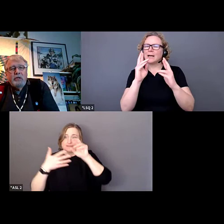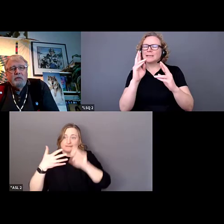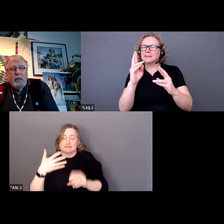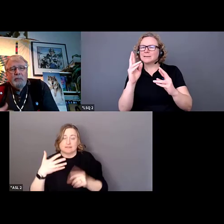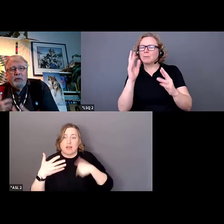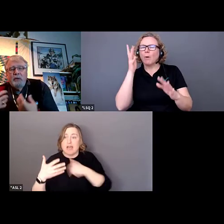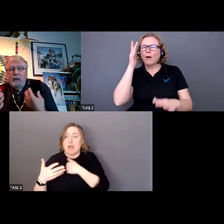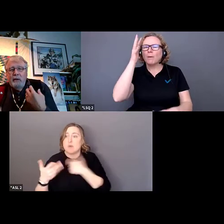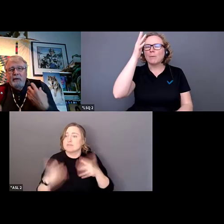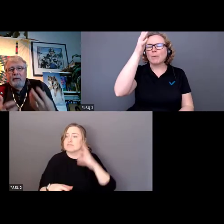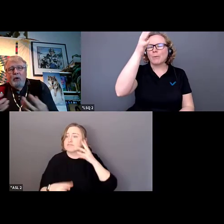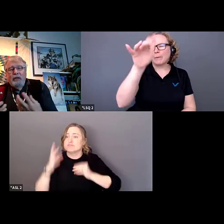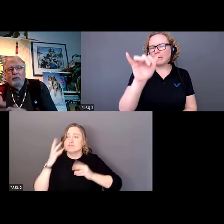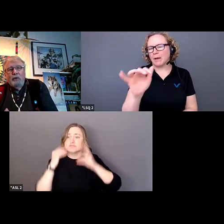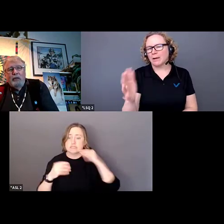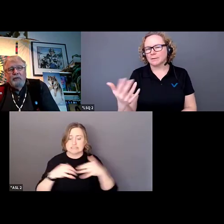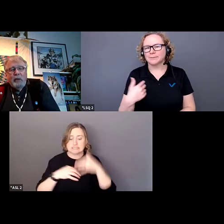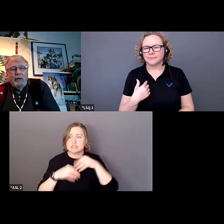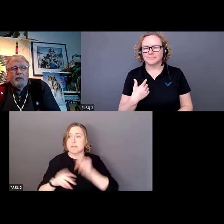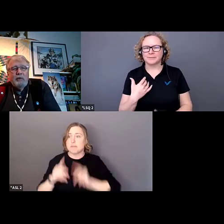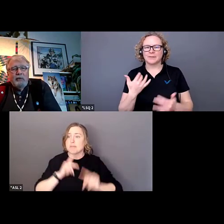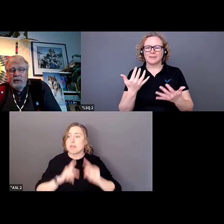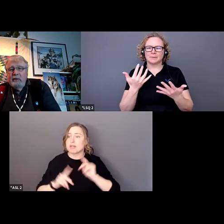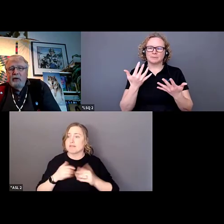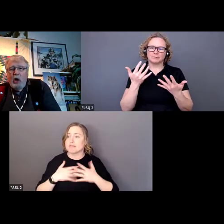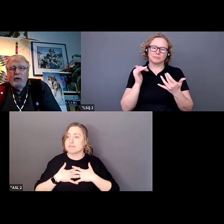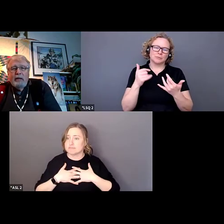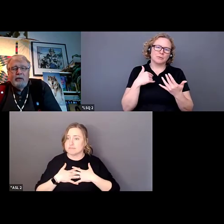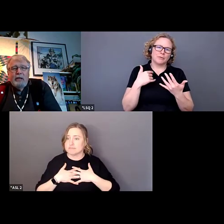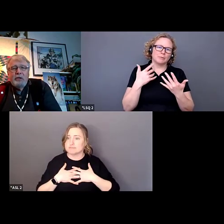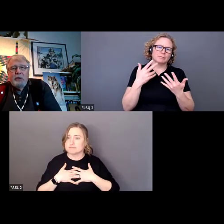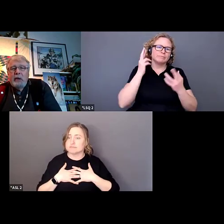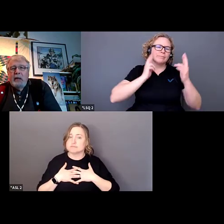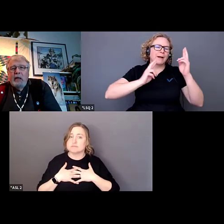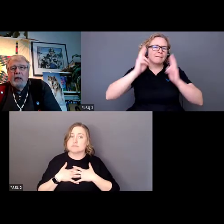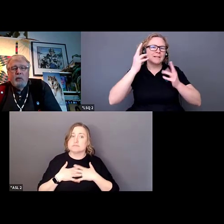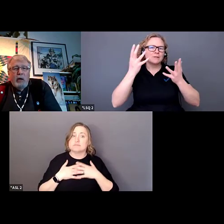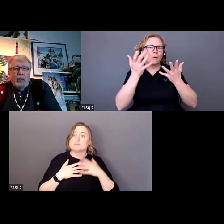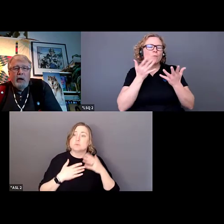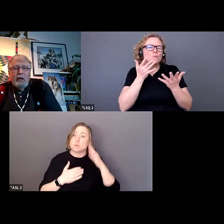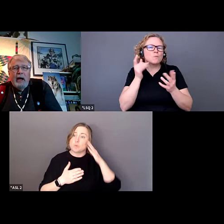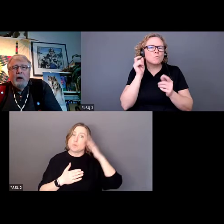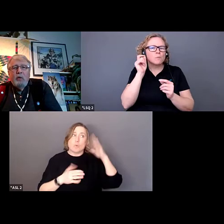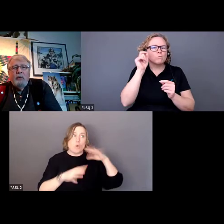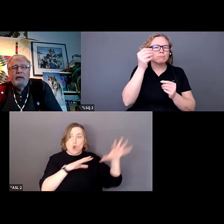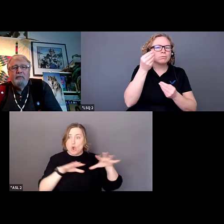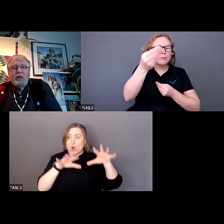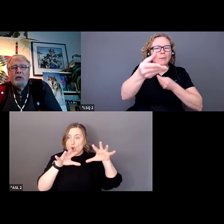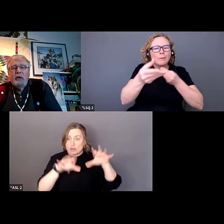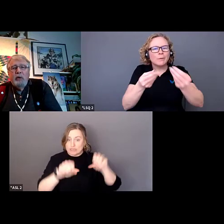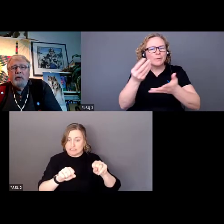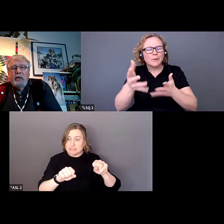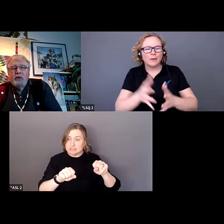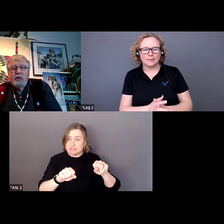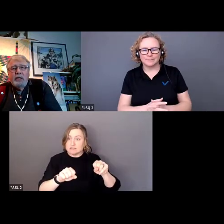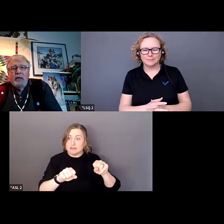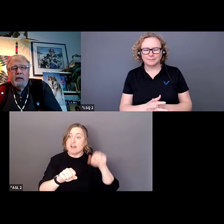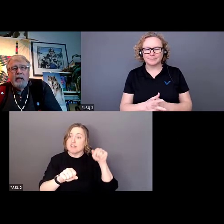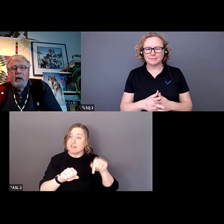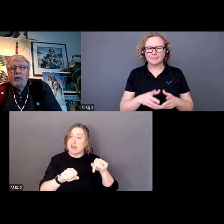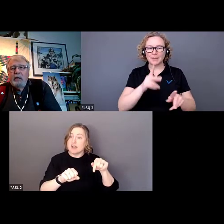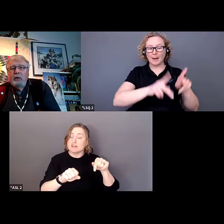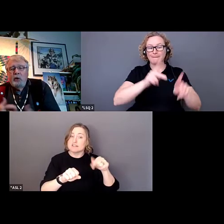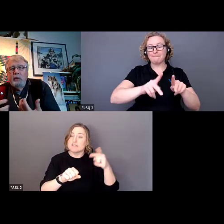as Indigenous people going through the experience of colonization and where we are now, what we have learned and what